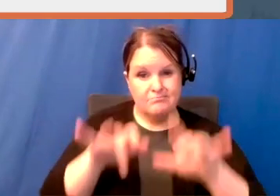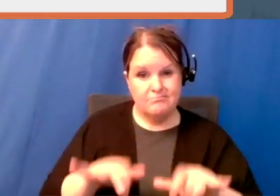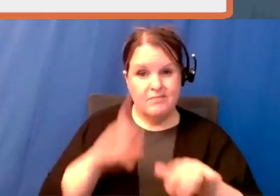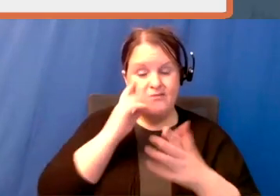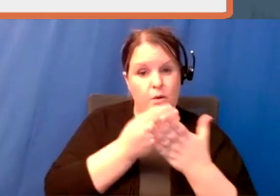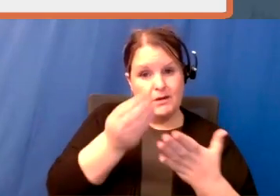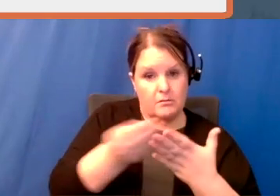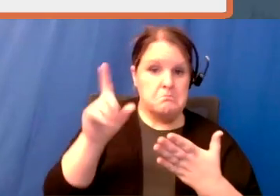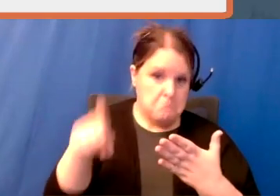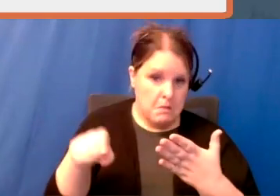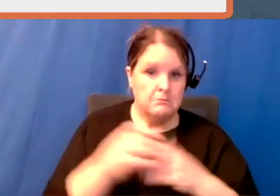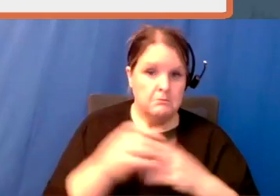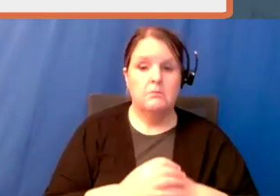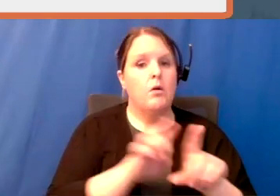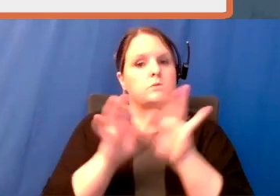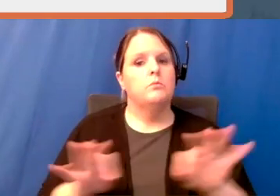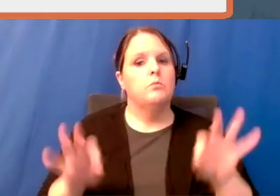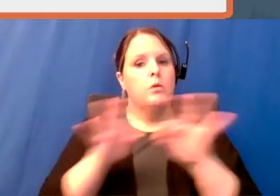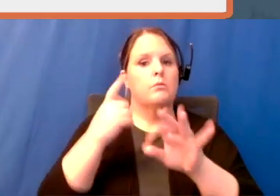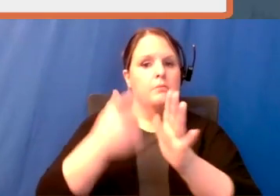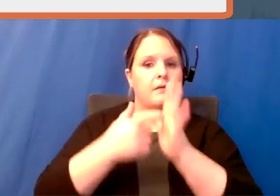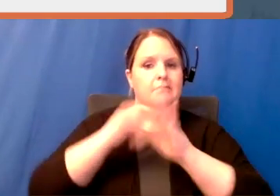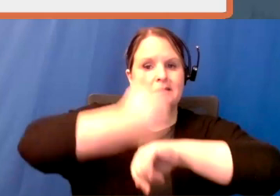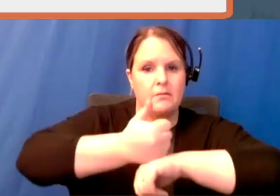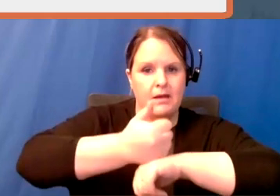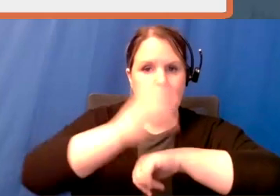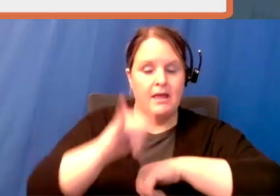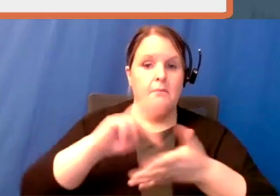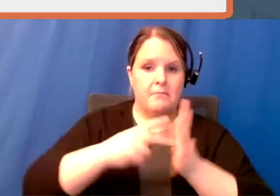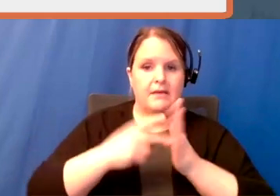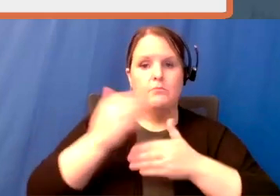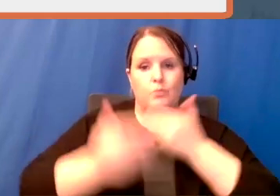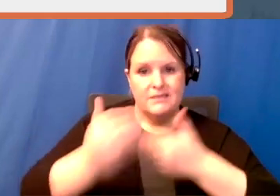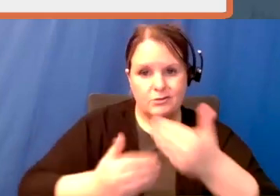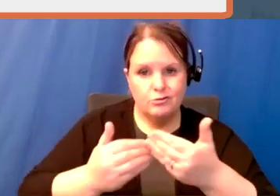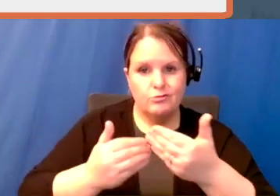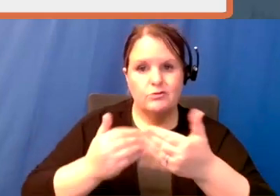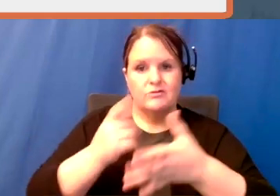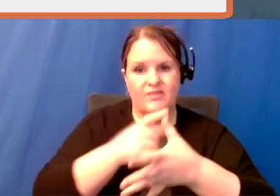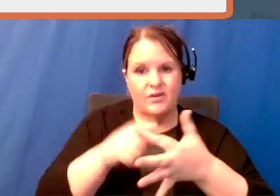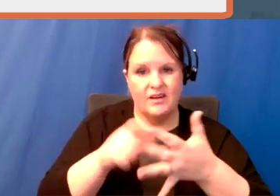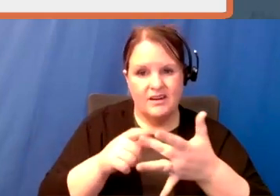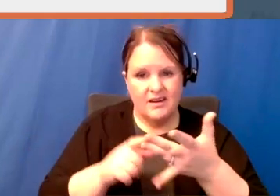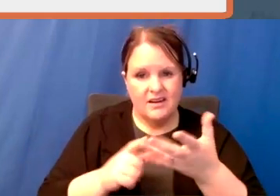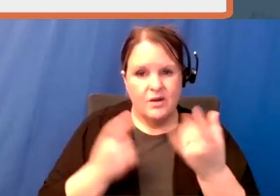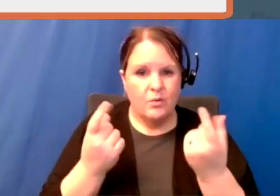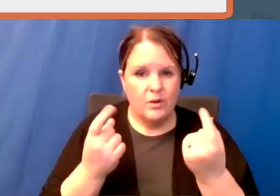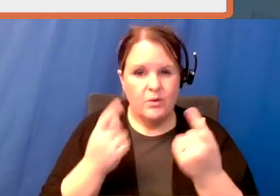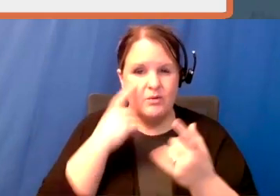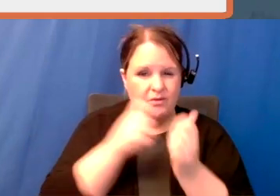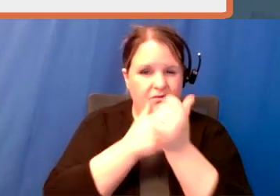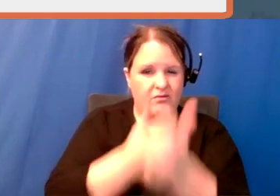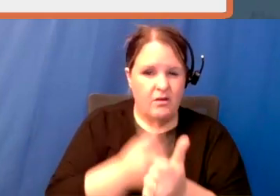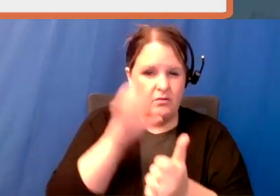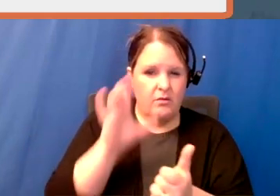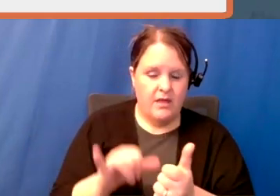but also we need to implement those policies. So we need procedures to go along with those. And I think one